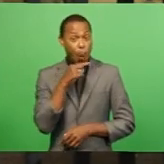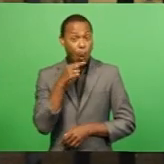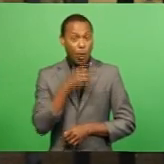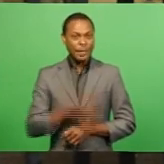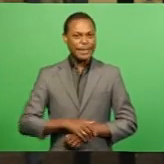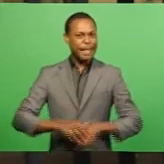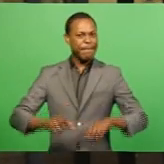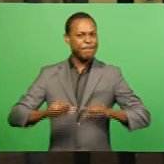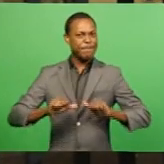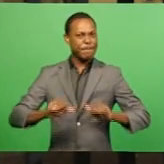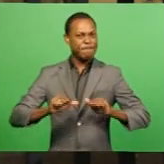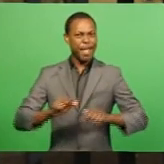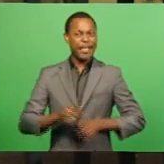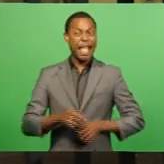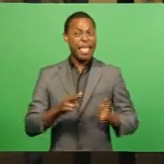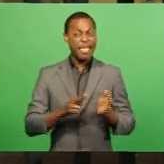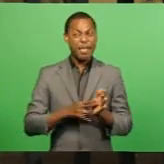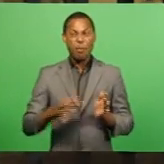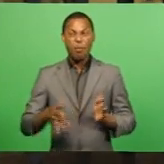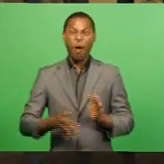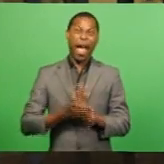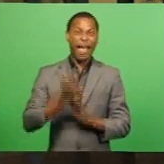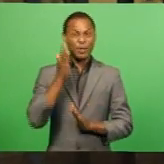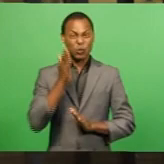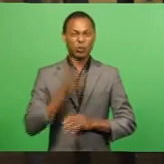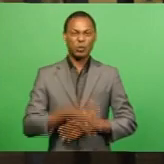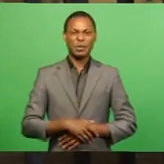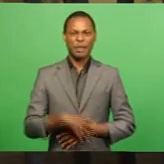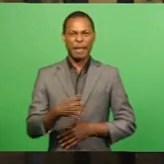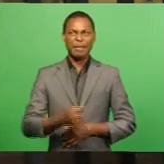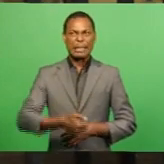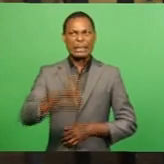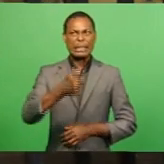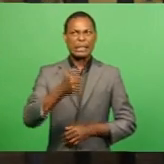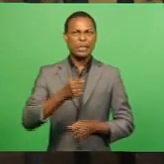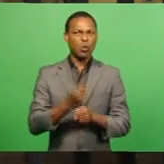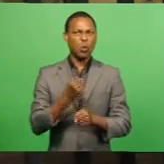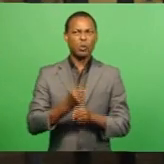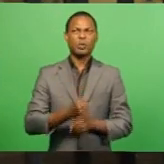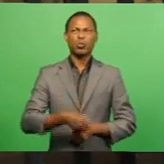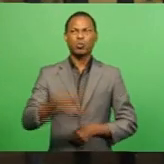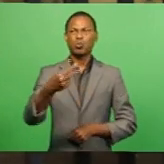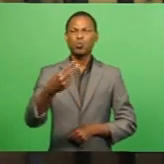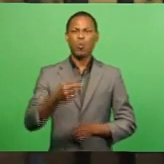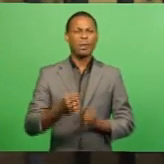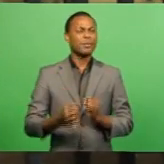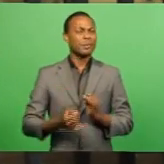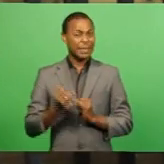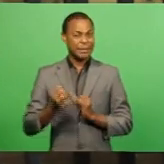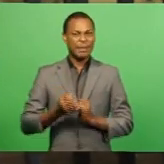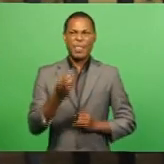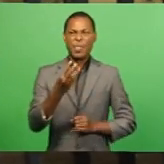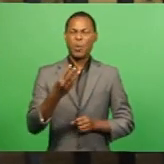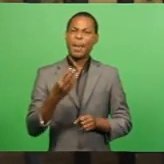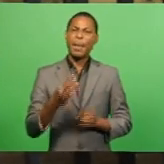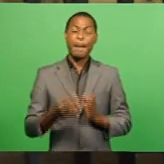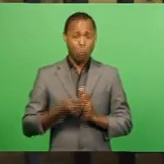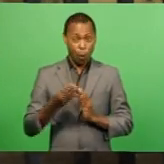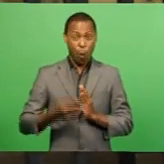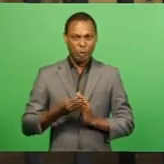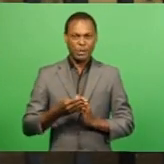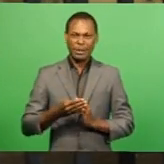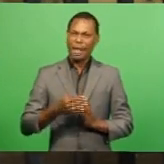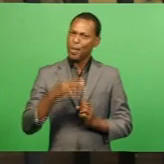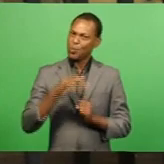defending champions Natambua High School bagged a total of 16 gold, 12 silver and 3 bronze medals to take the top